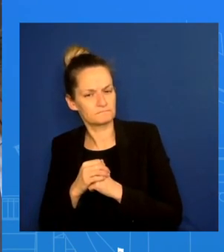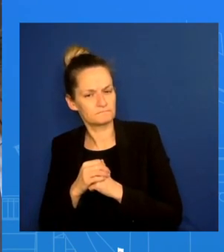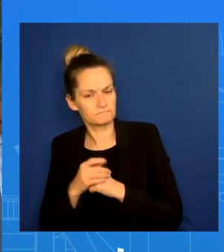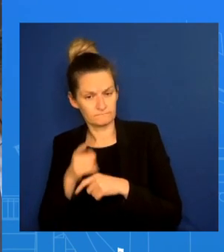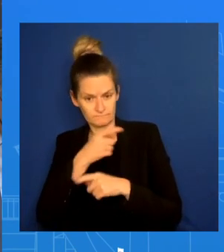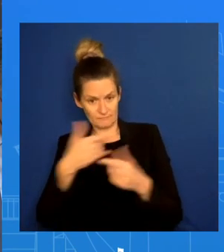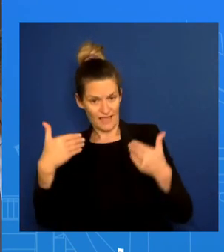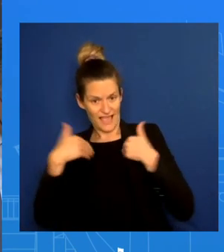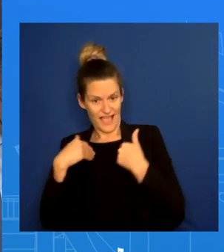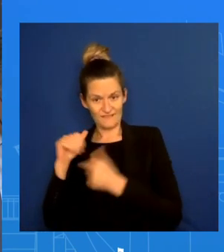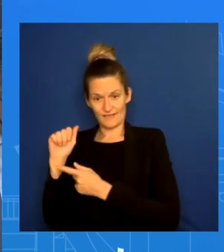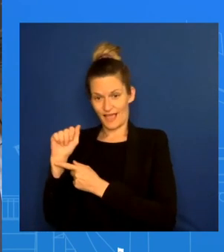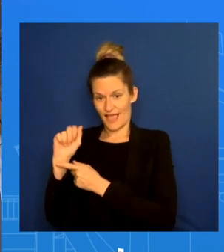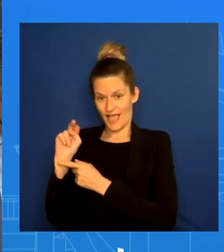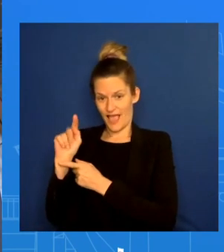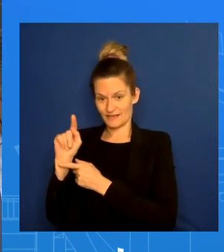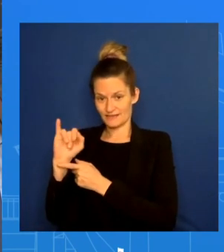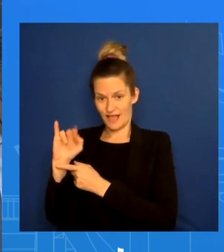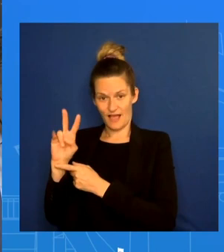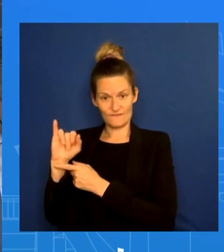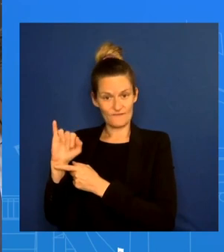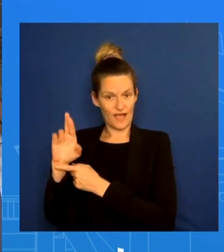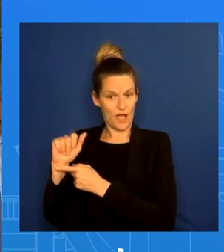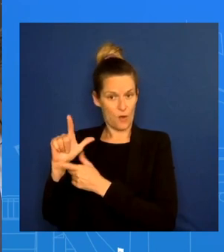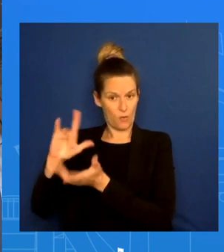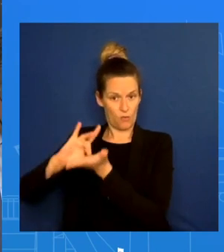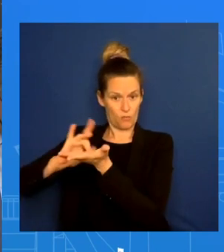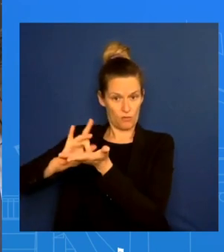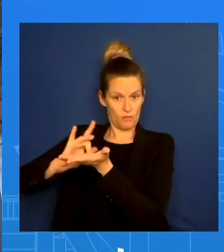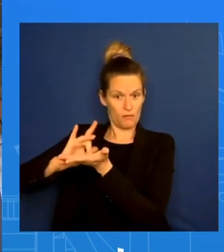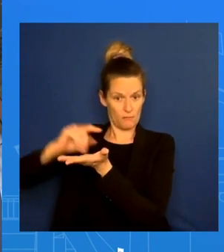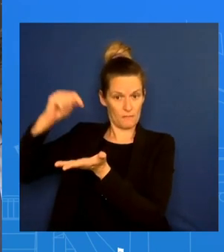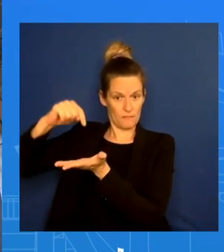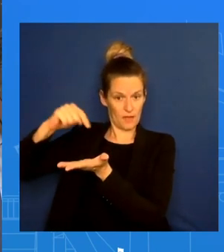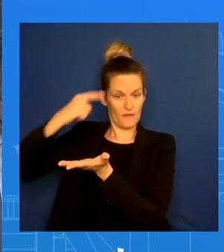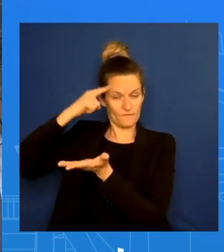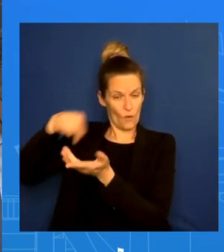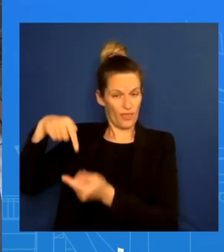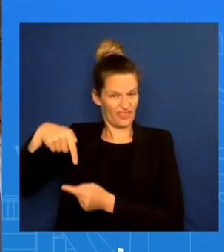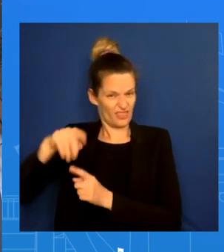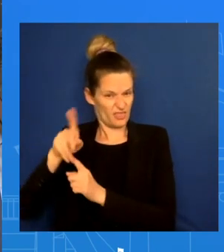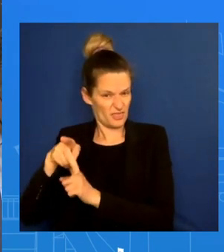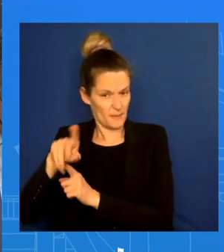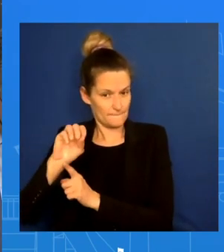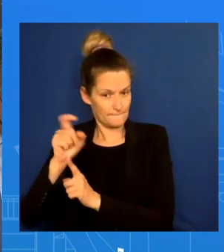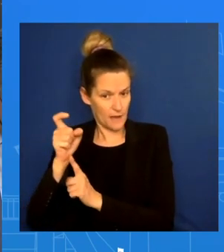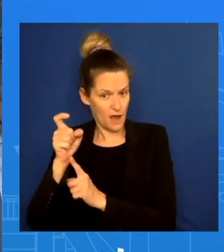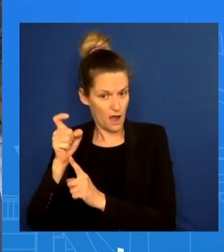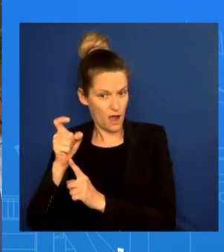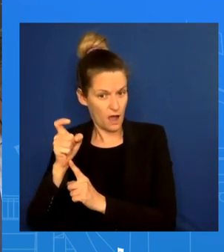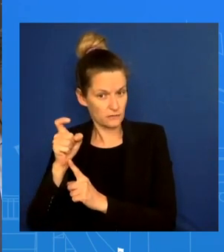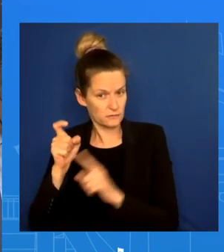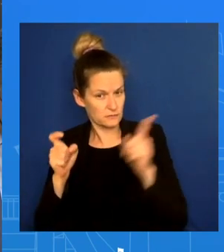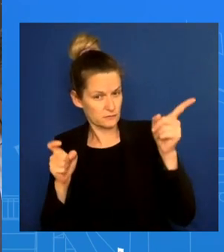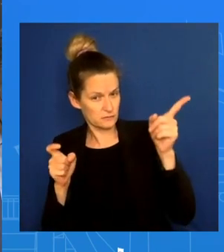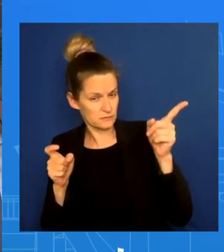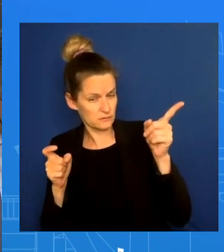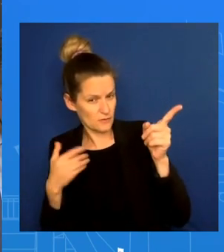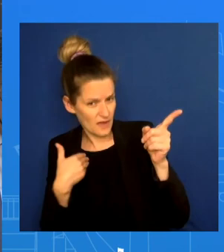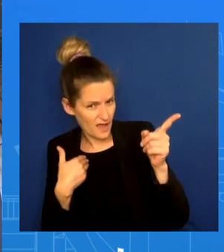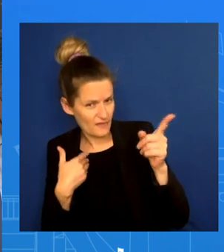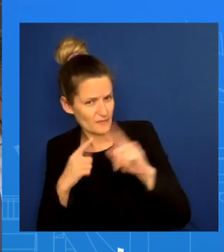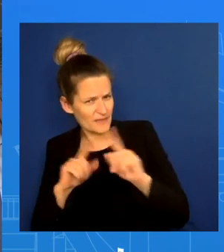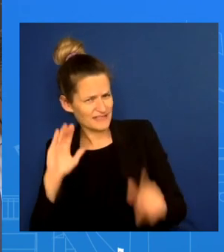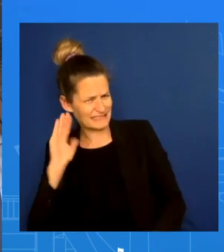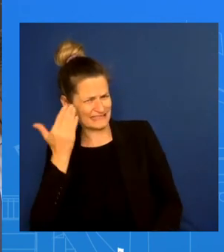works to see lesions go away. Apparently, it's very hard to get. Patients have to have their doctors email